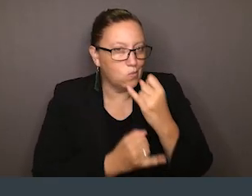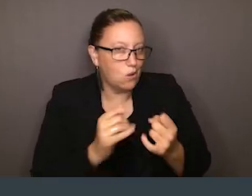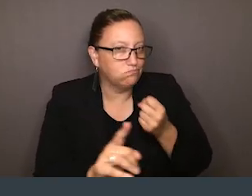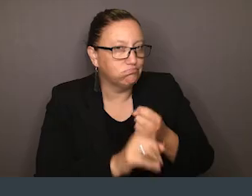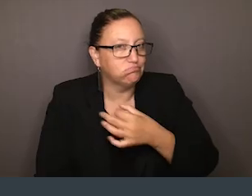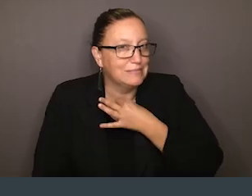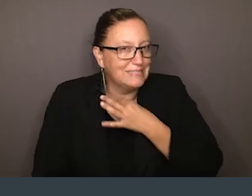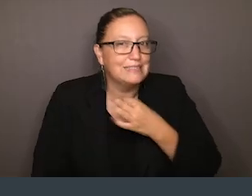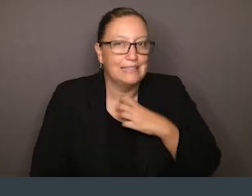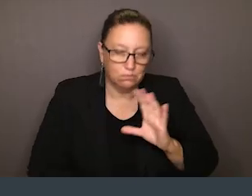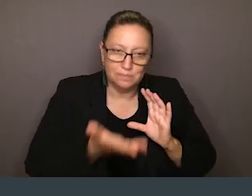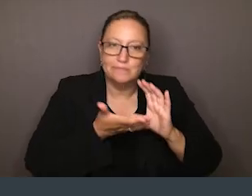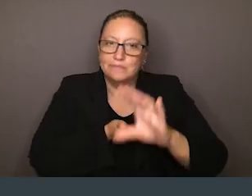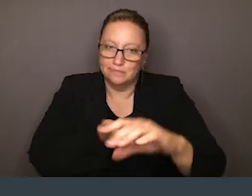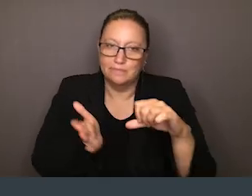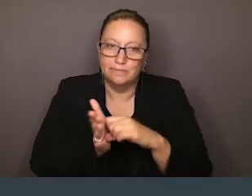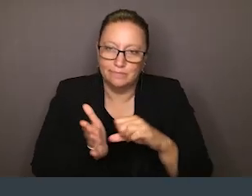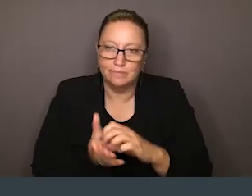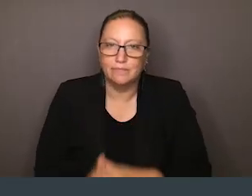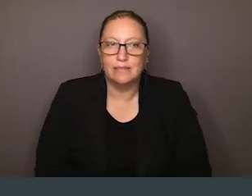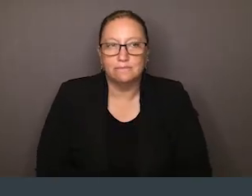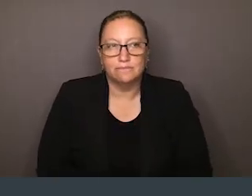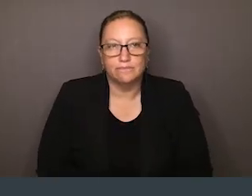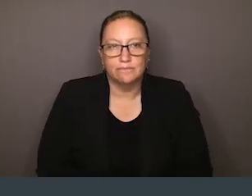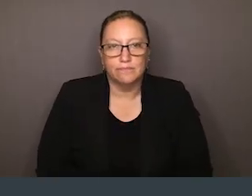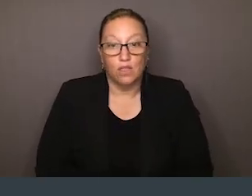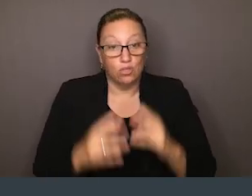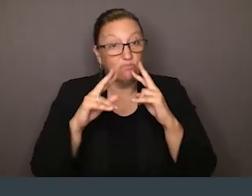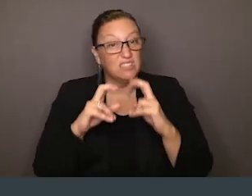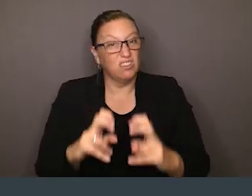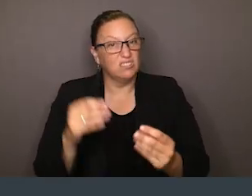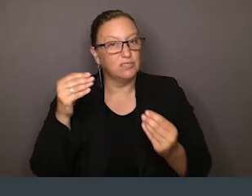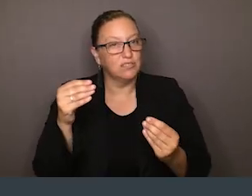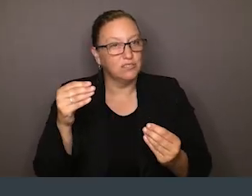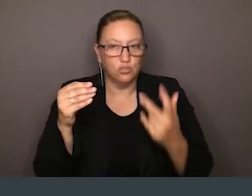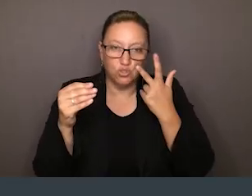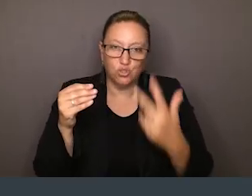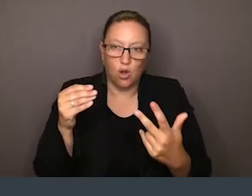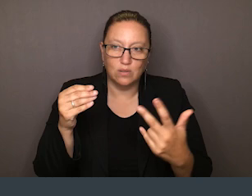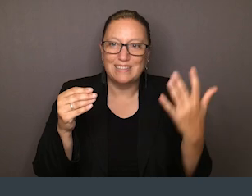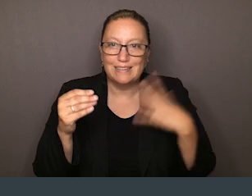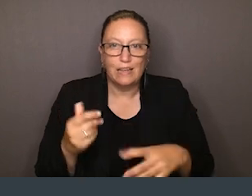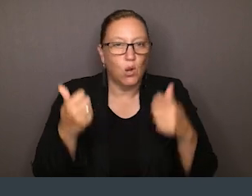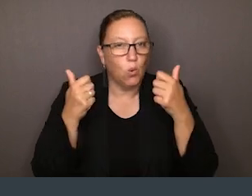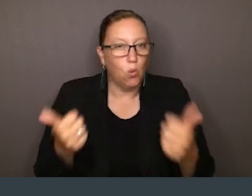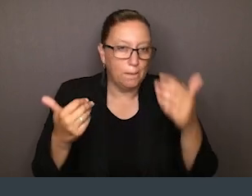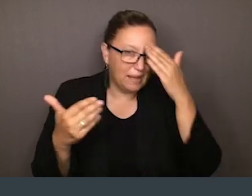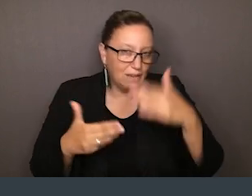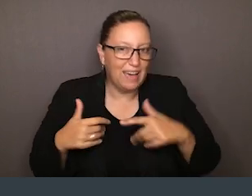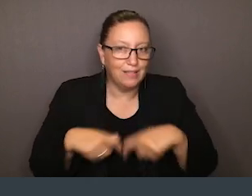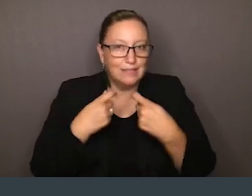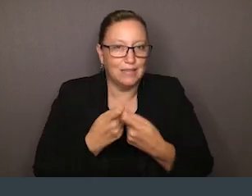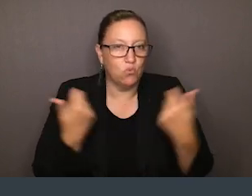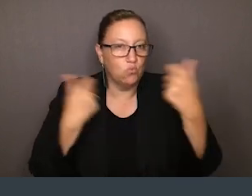are some other actions we think the results of the research highlight. Having a good multidisciplinary mental health